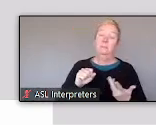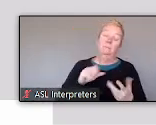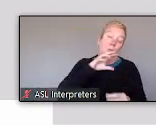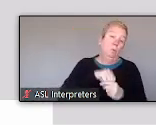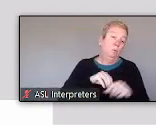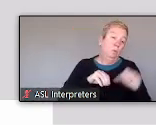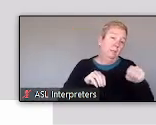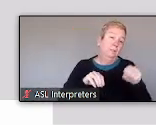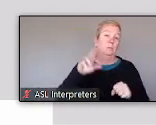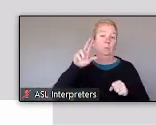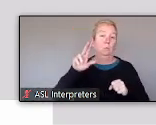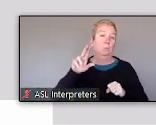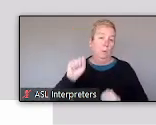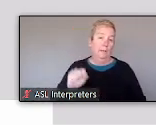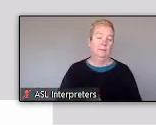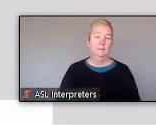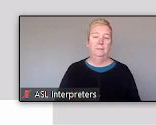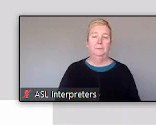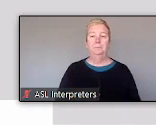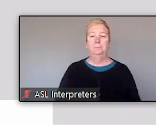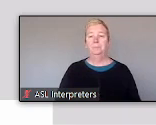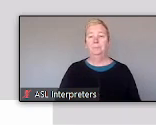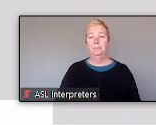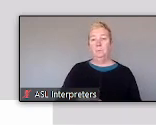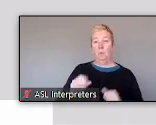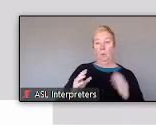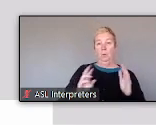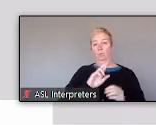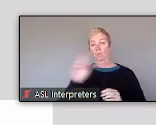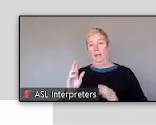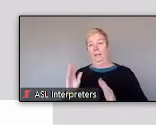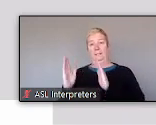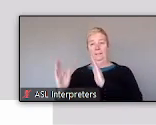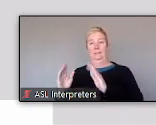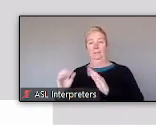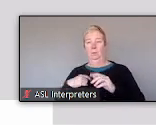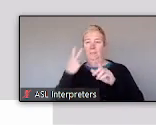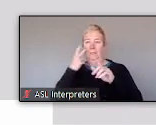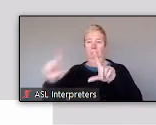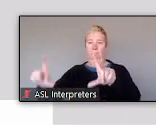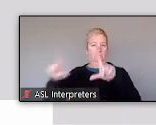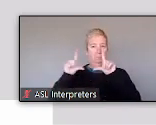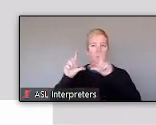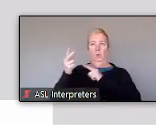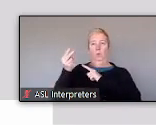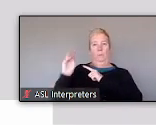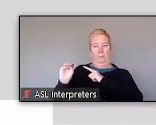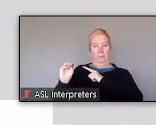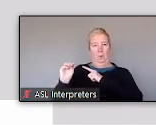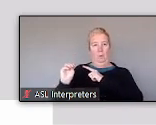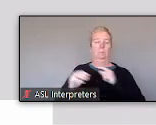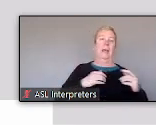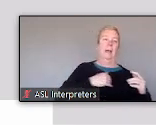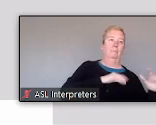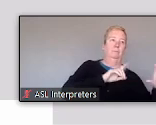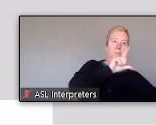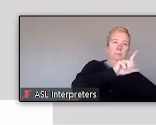Mexico. So on the right-hand part of this slide, you'll see a blow up of New Mexico, and the table is